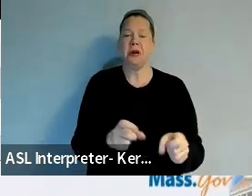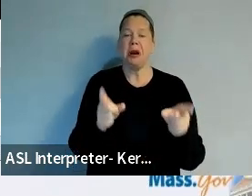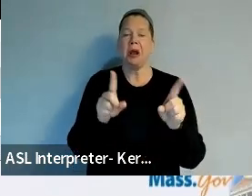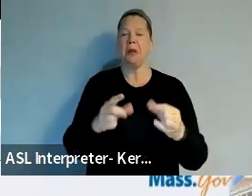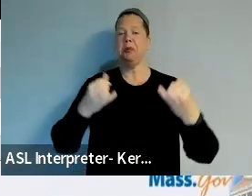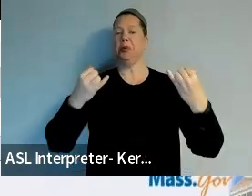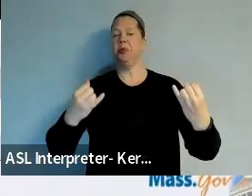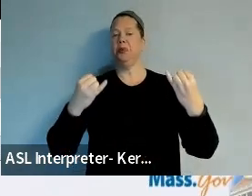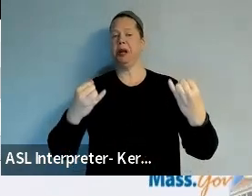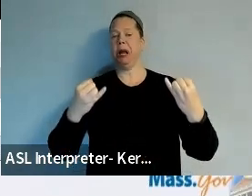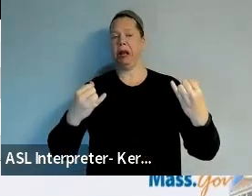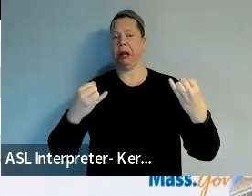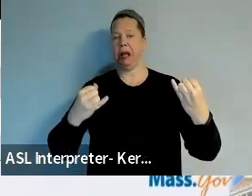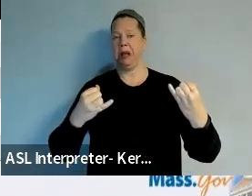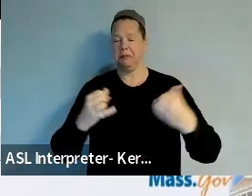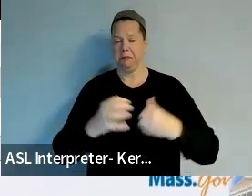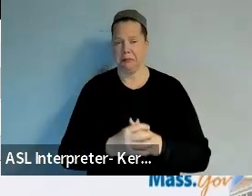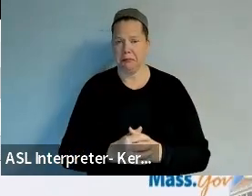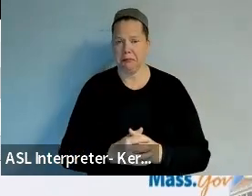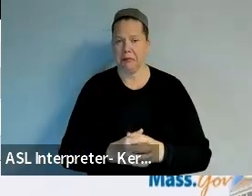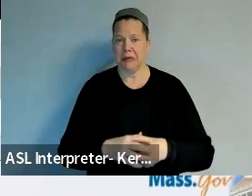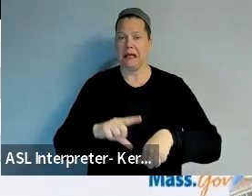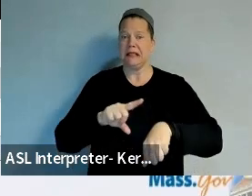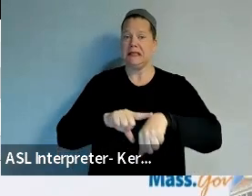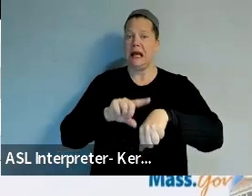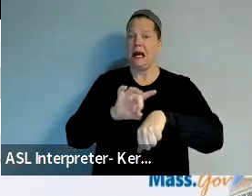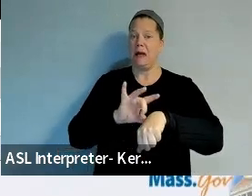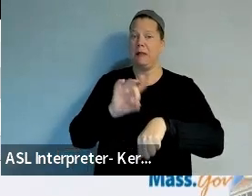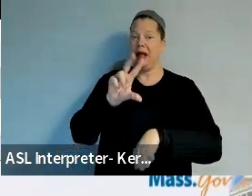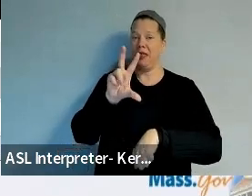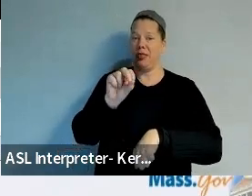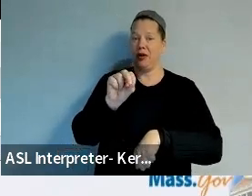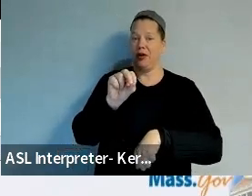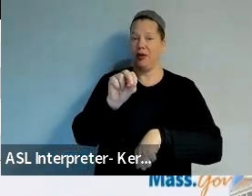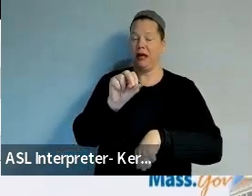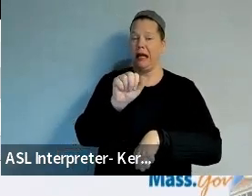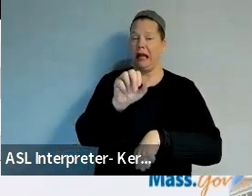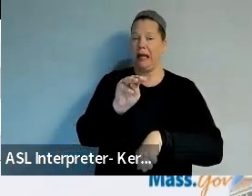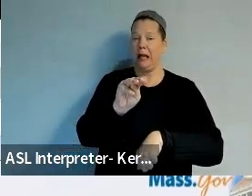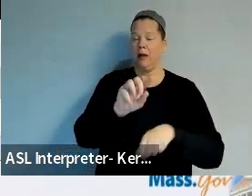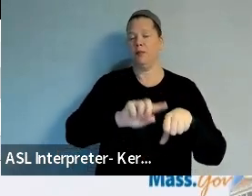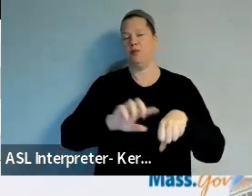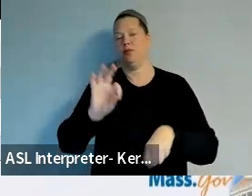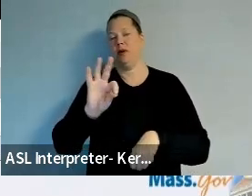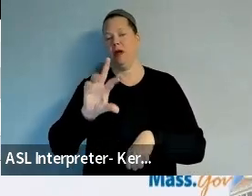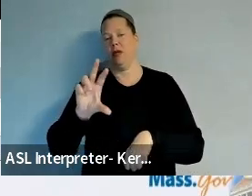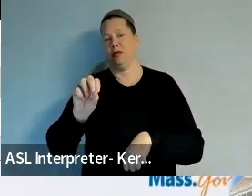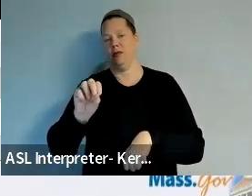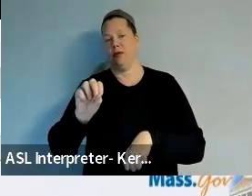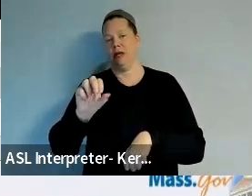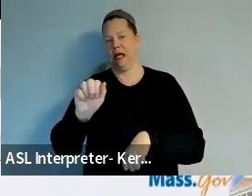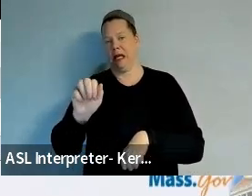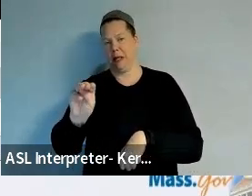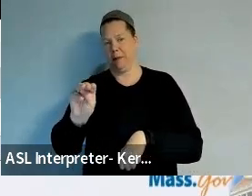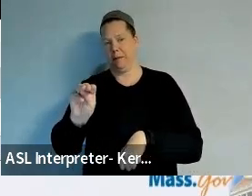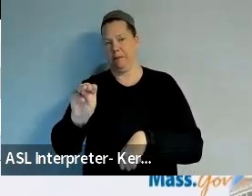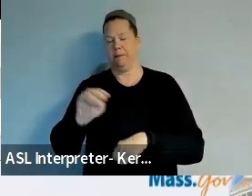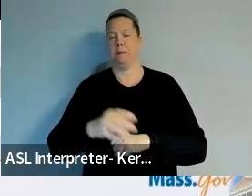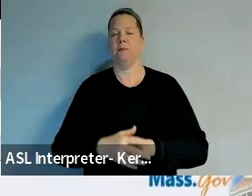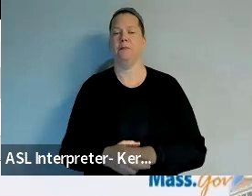today from 8:30 a.m. to 9 a.m. and we will click